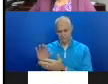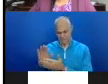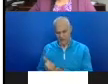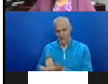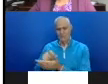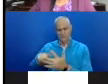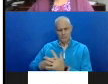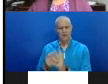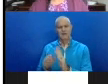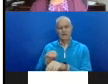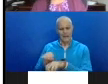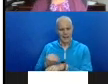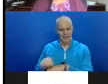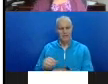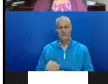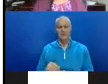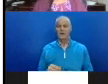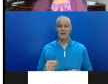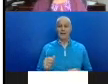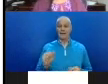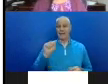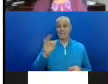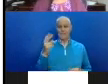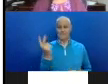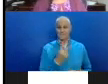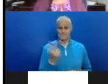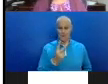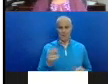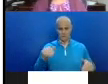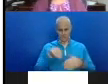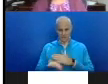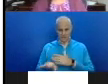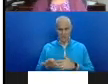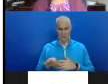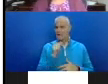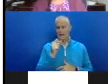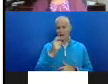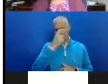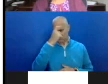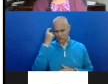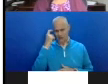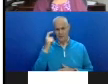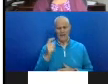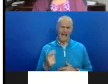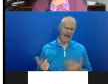to happen, because you can see if both parties are coming in, they're not traumatized, and they're kind of like at